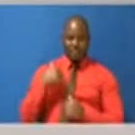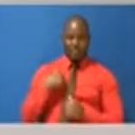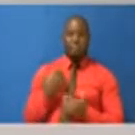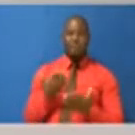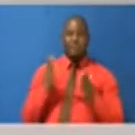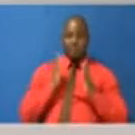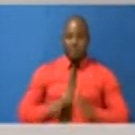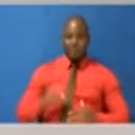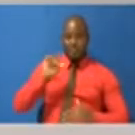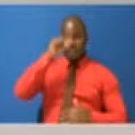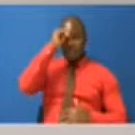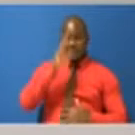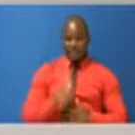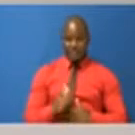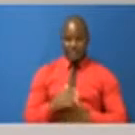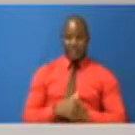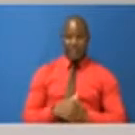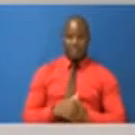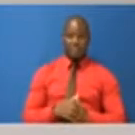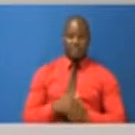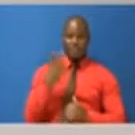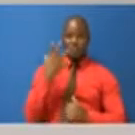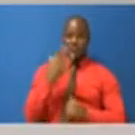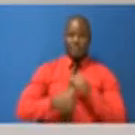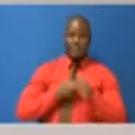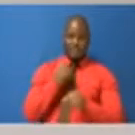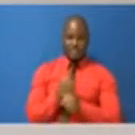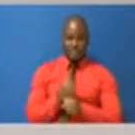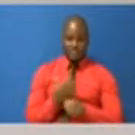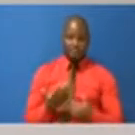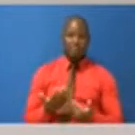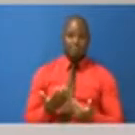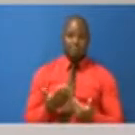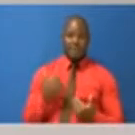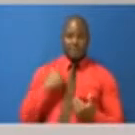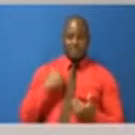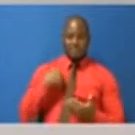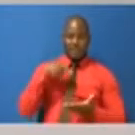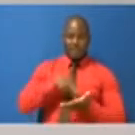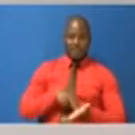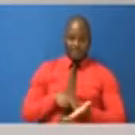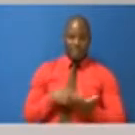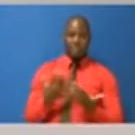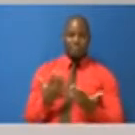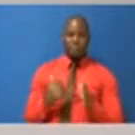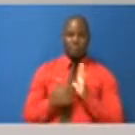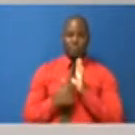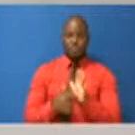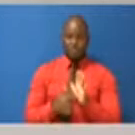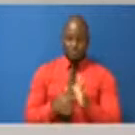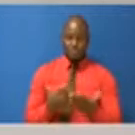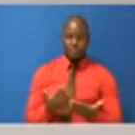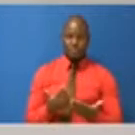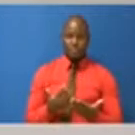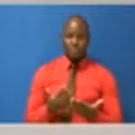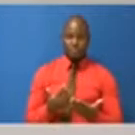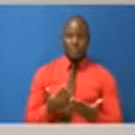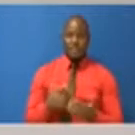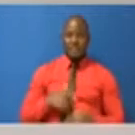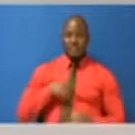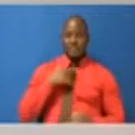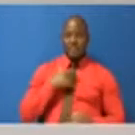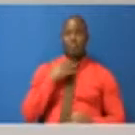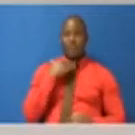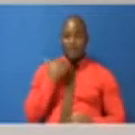candidate for nairobi governor i'm 25 years old and my kind of candidature came as a shock to many but i feel i've